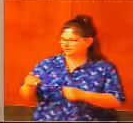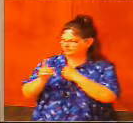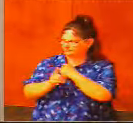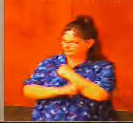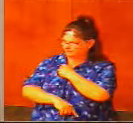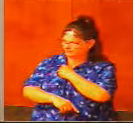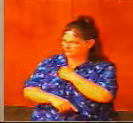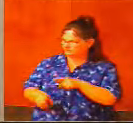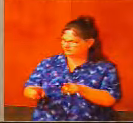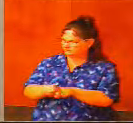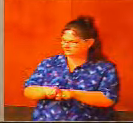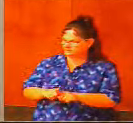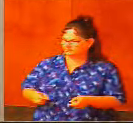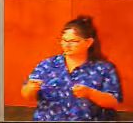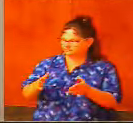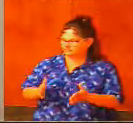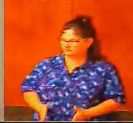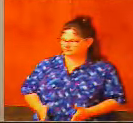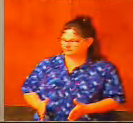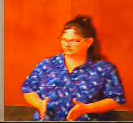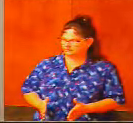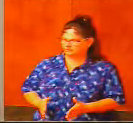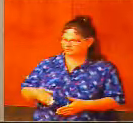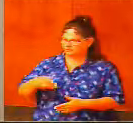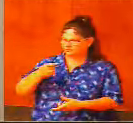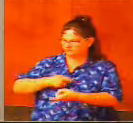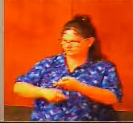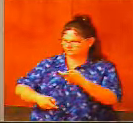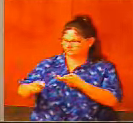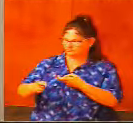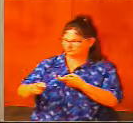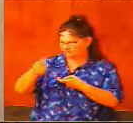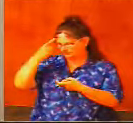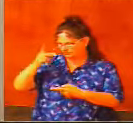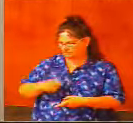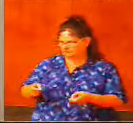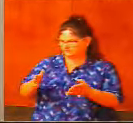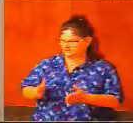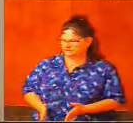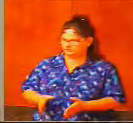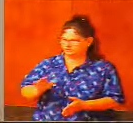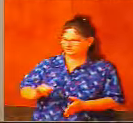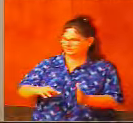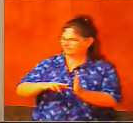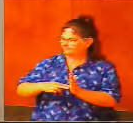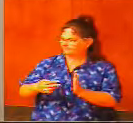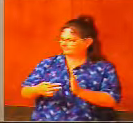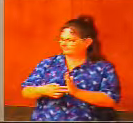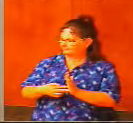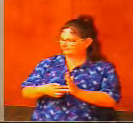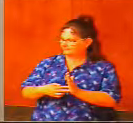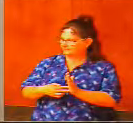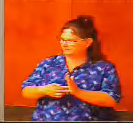punished as a sinner in the place of sinners. And that means